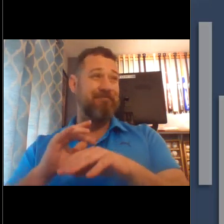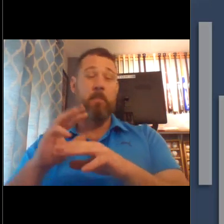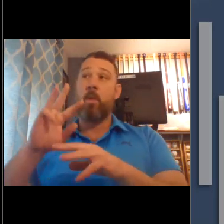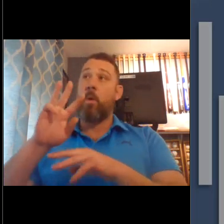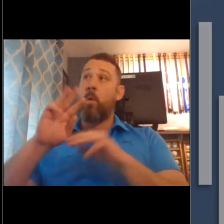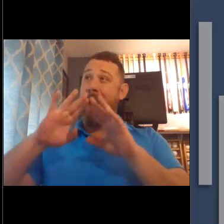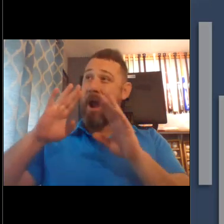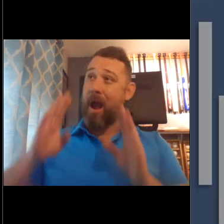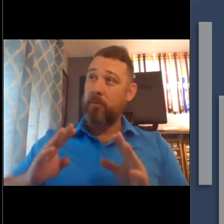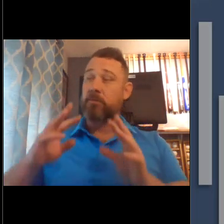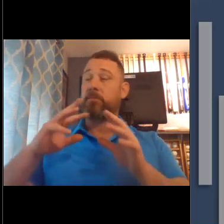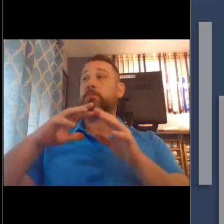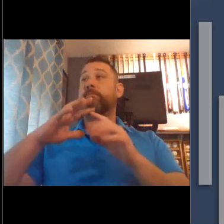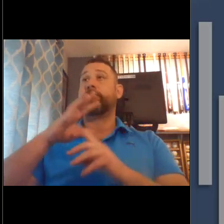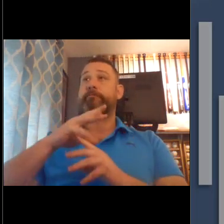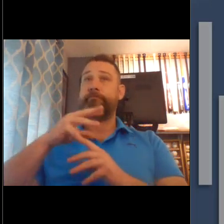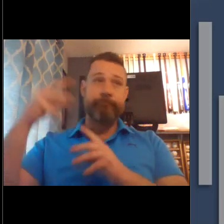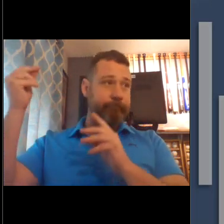that's being,